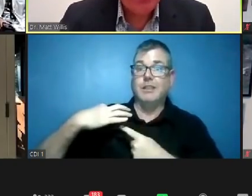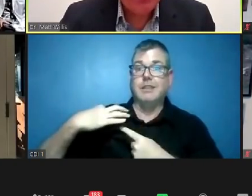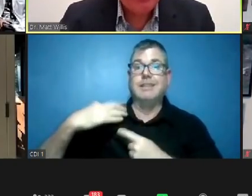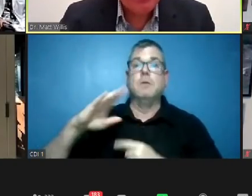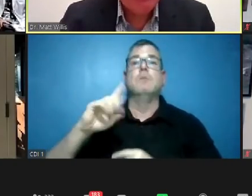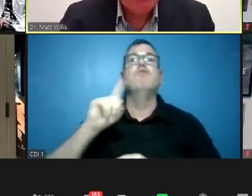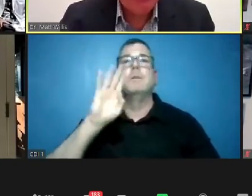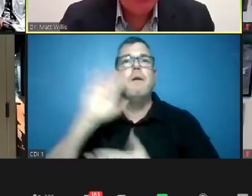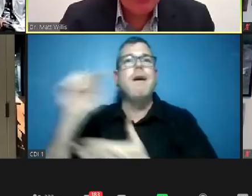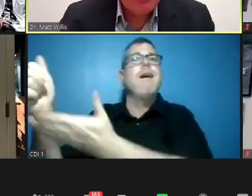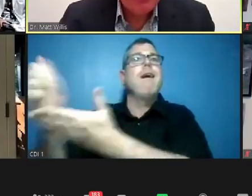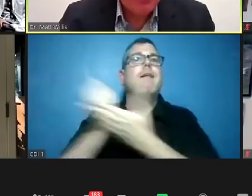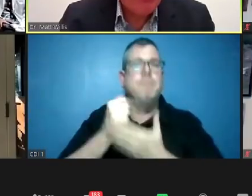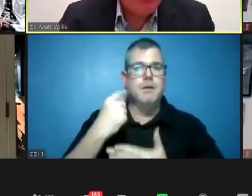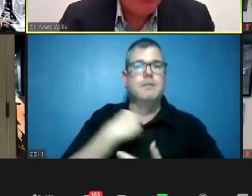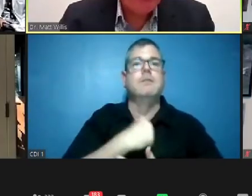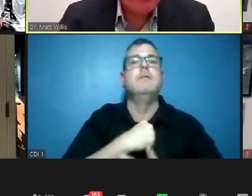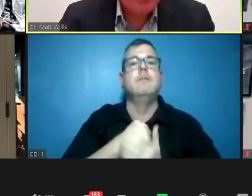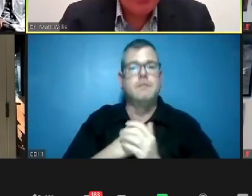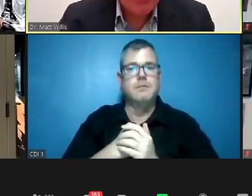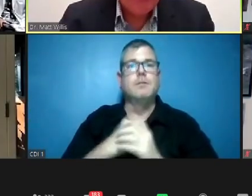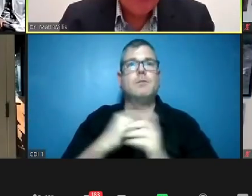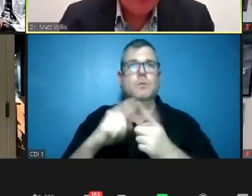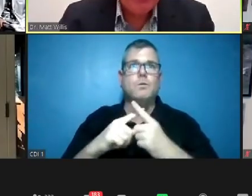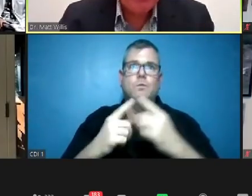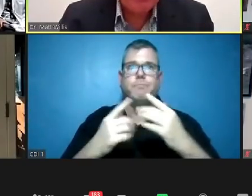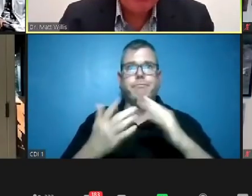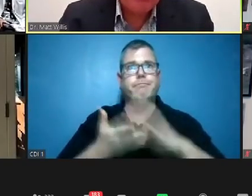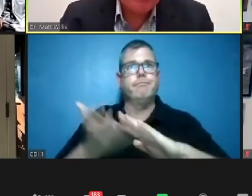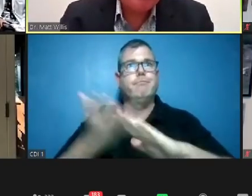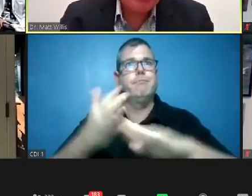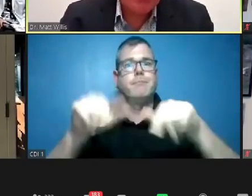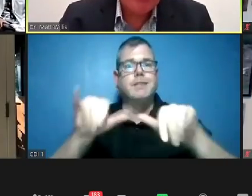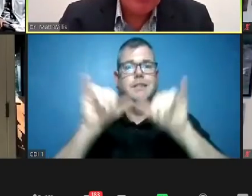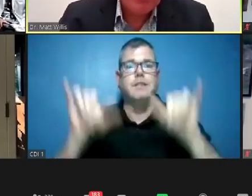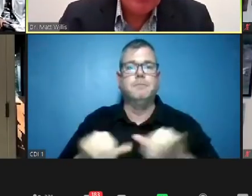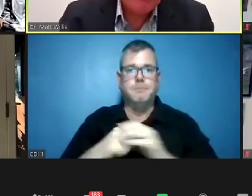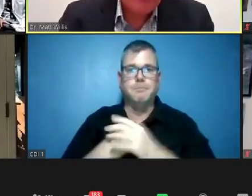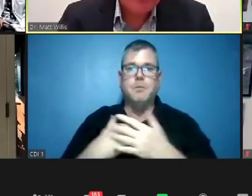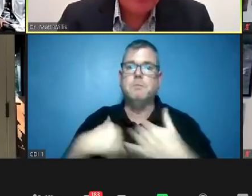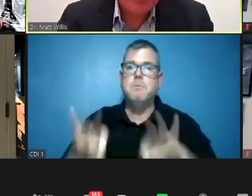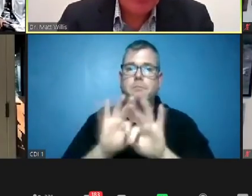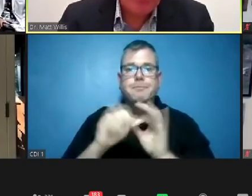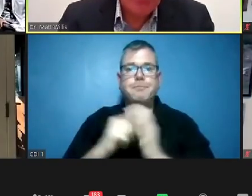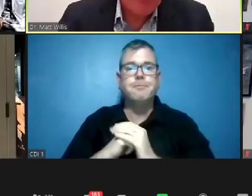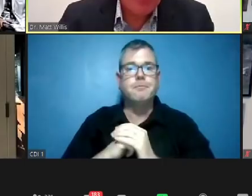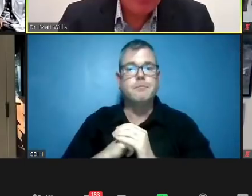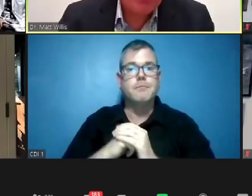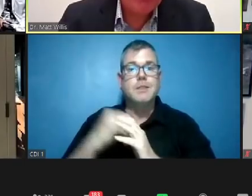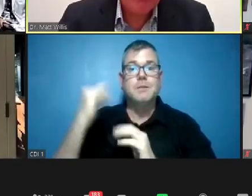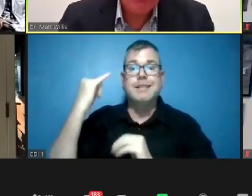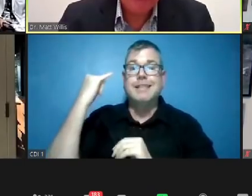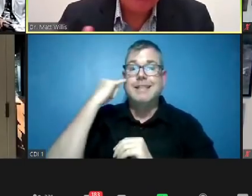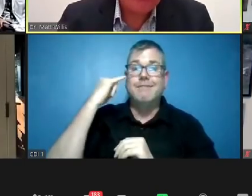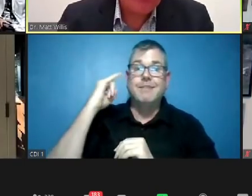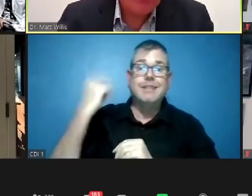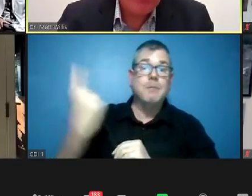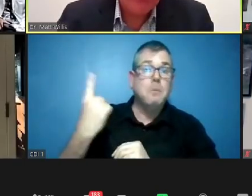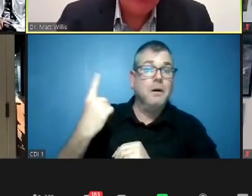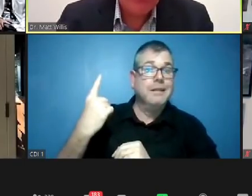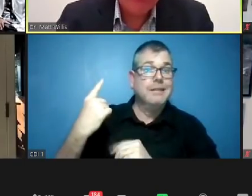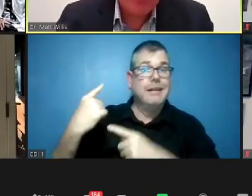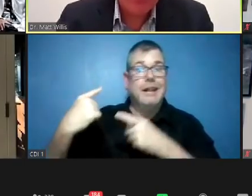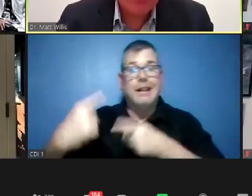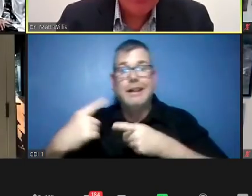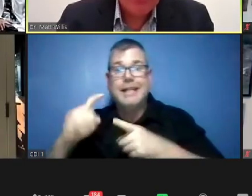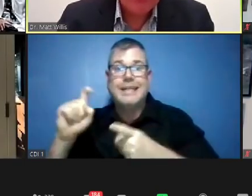our volunteers stepping forward to help those that need a little bit of extra help to get vaccinated. And manning the phone,